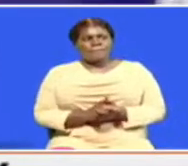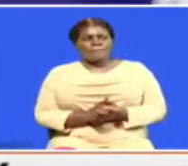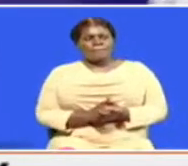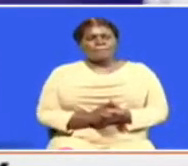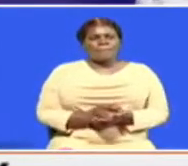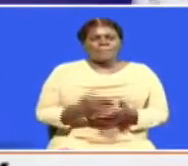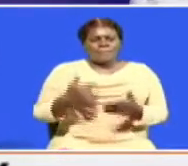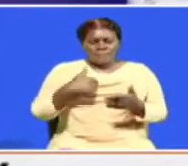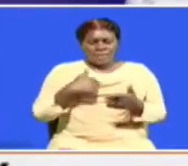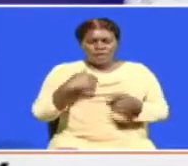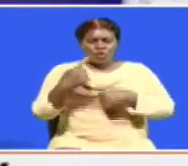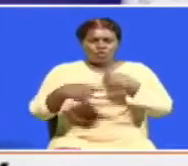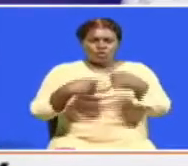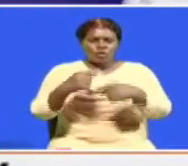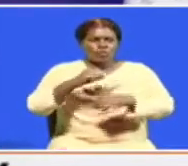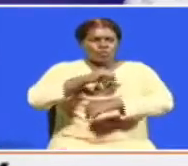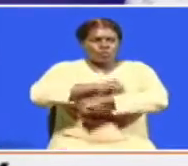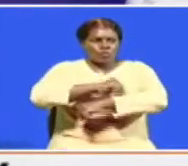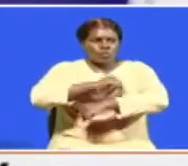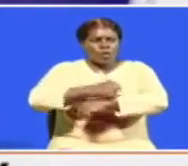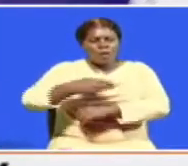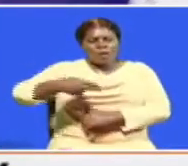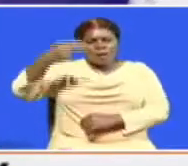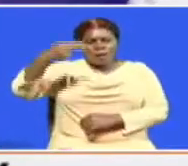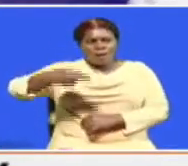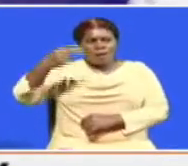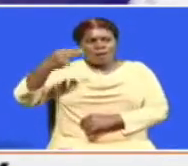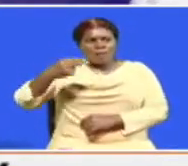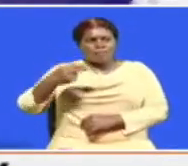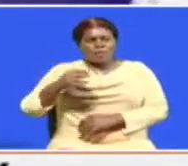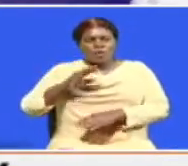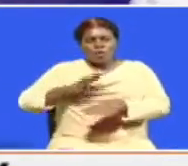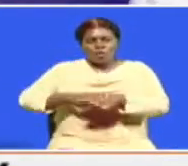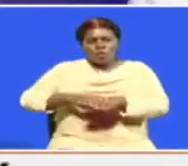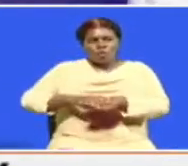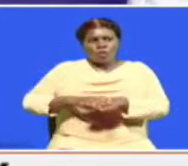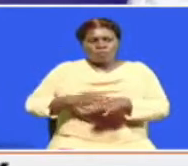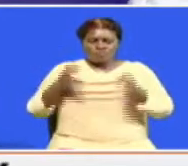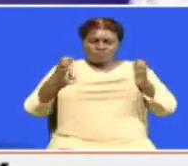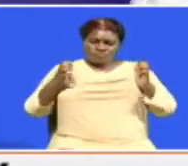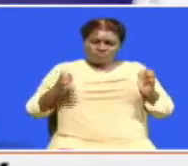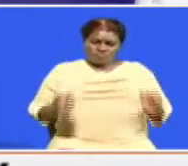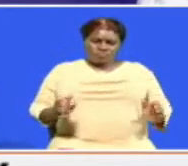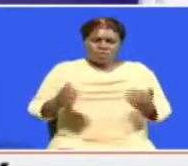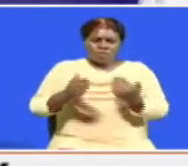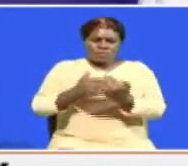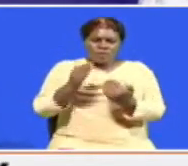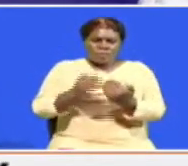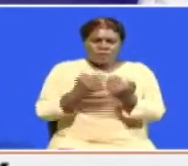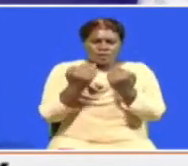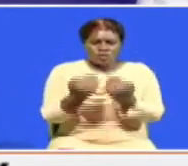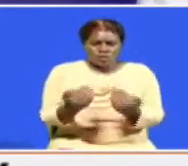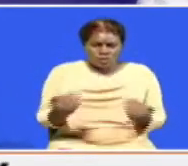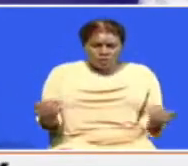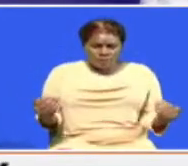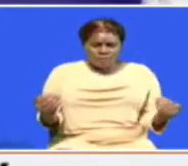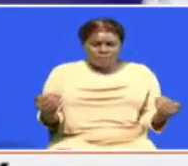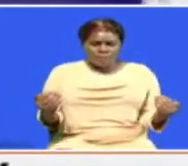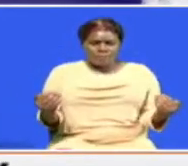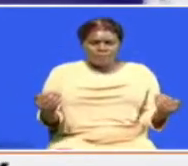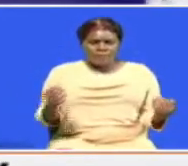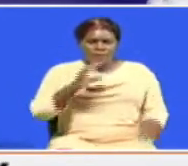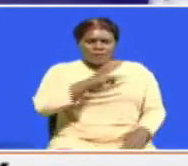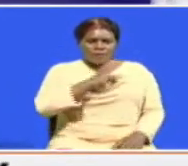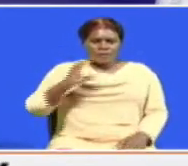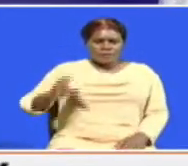what keeps the school so high in terms of the moral upbringing of the students, that